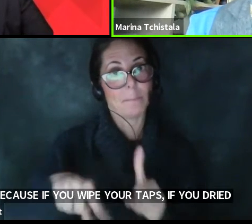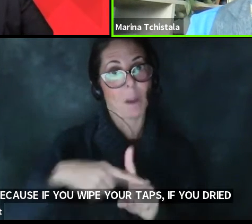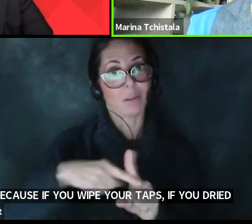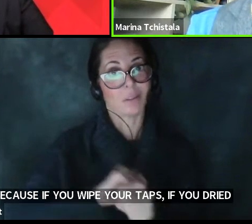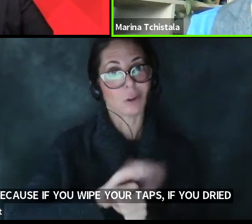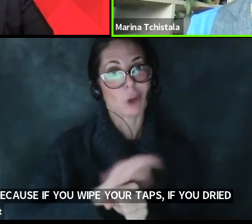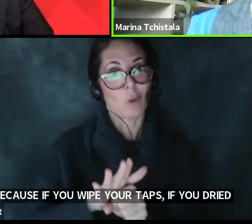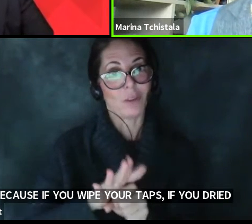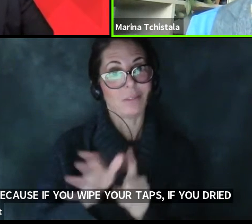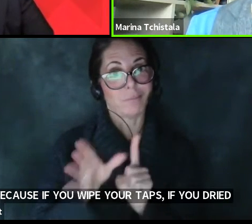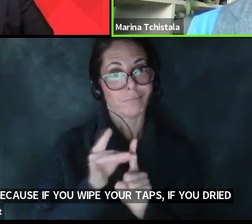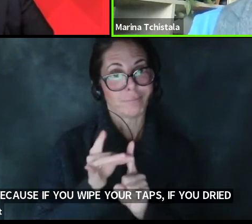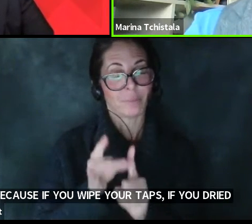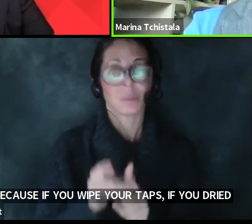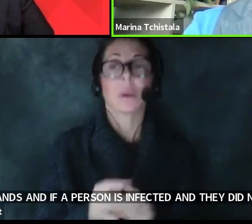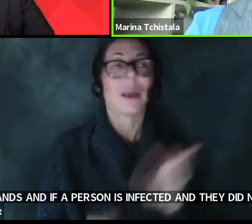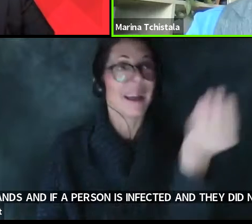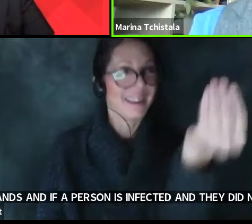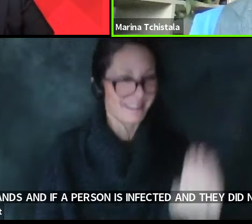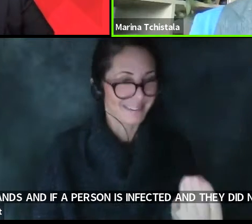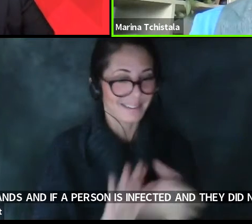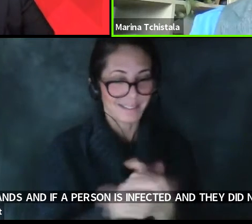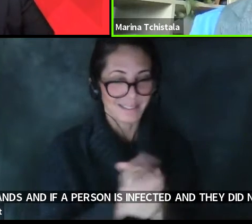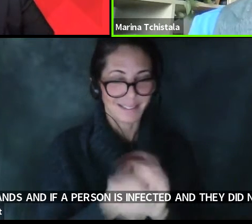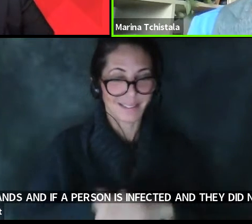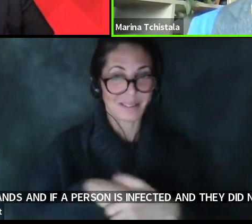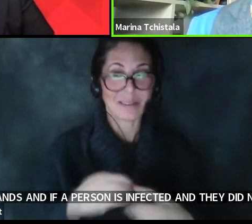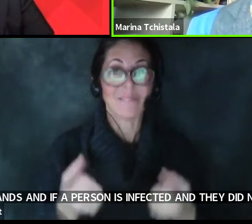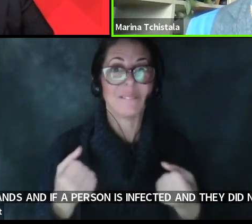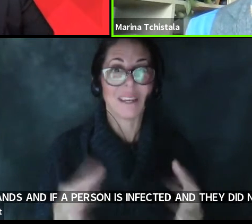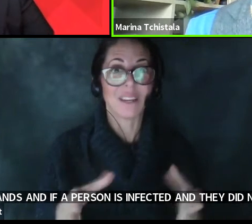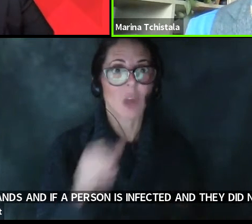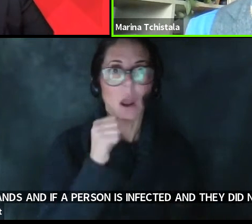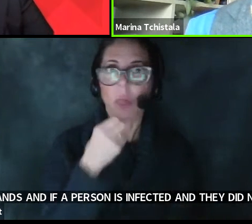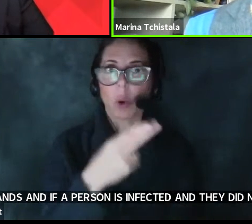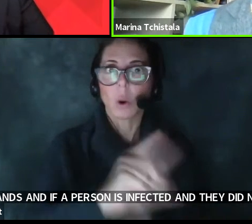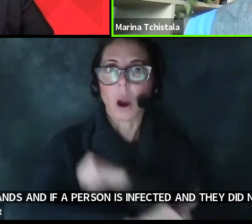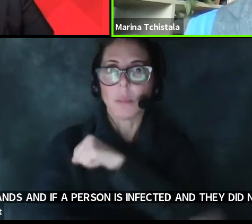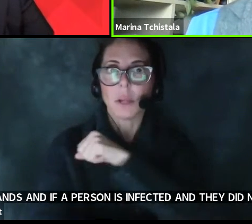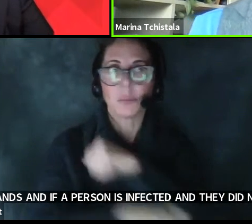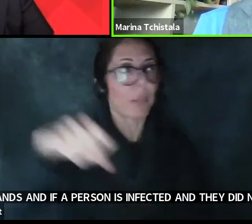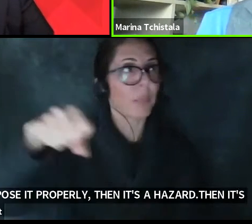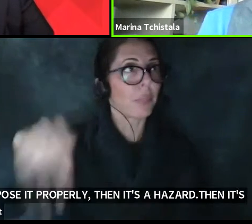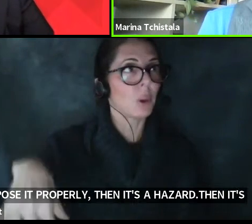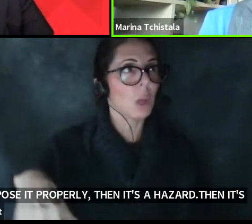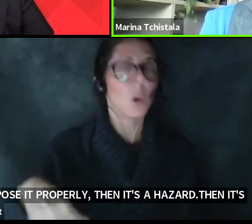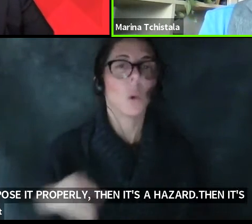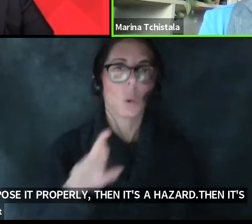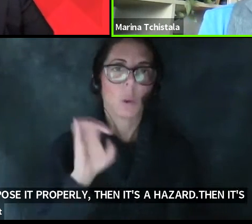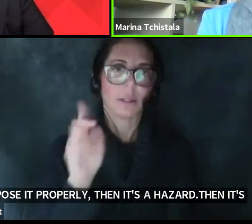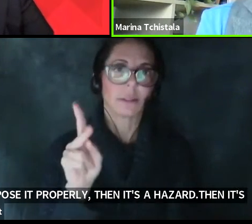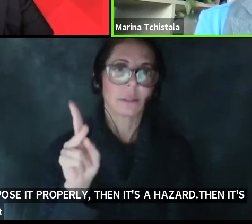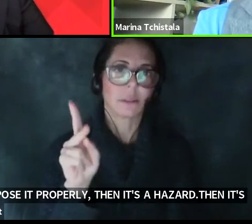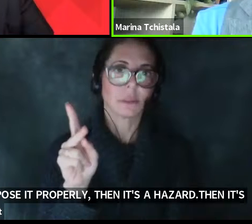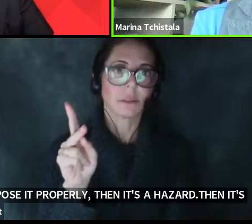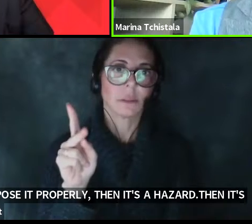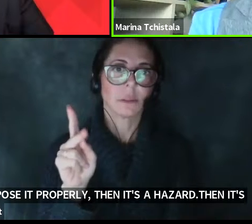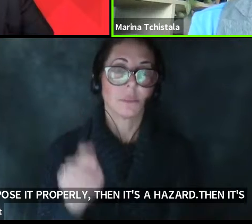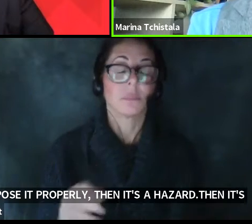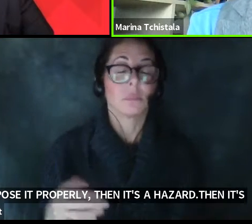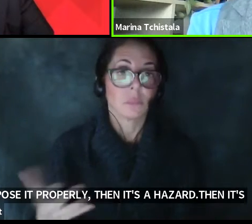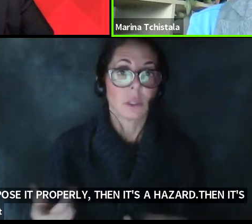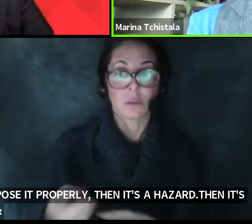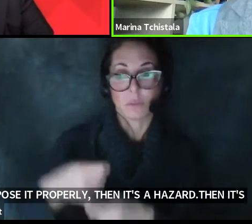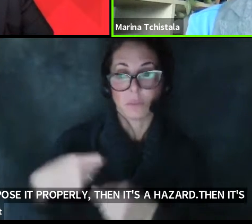properly, then it's a hazard. Then it's becoming a risk for spreading infection. In this sense, dryer would